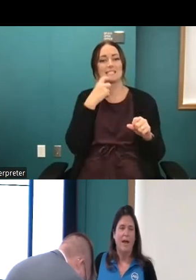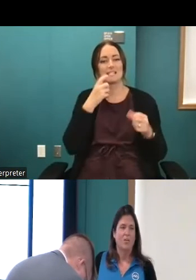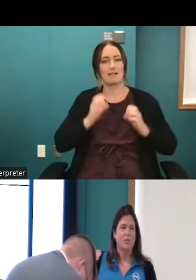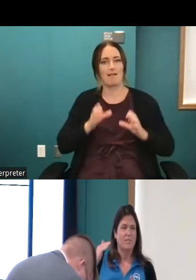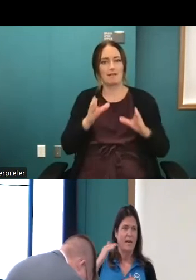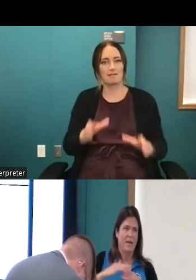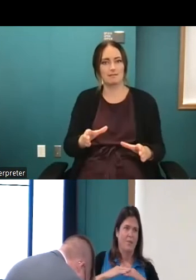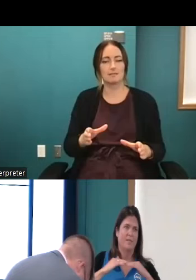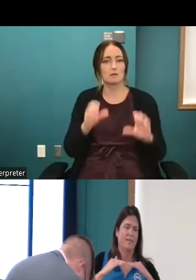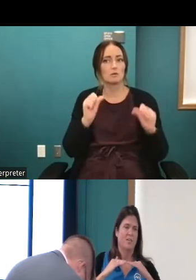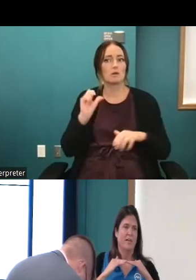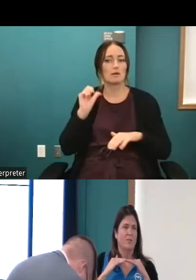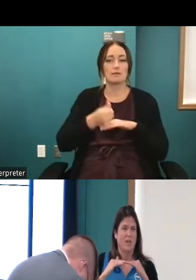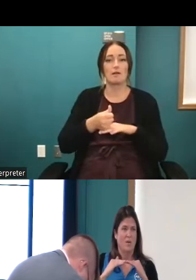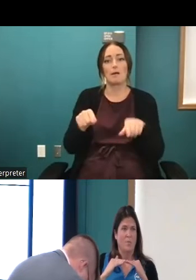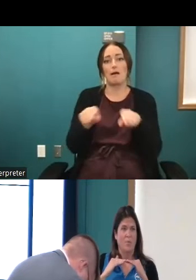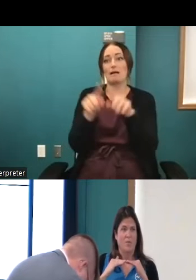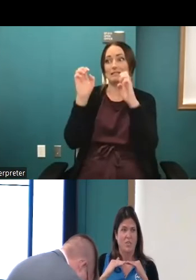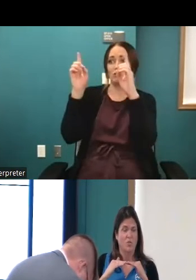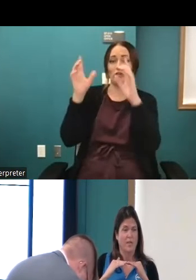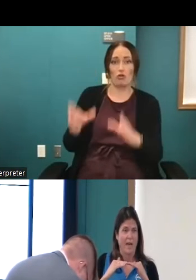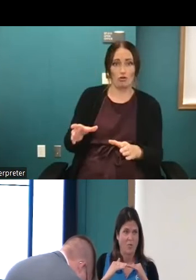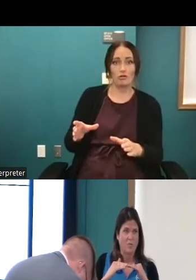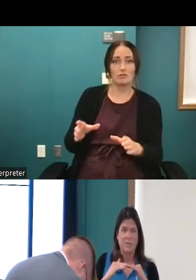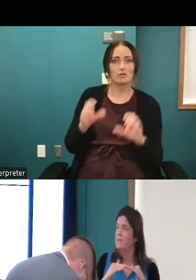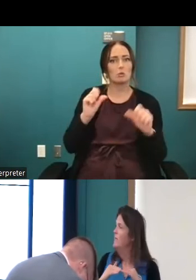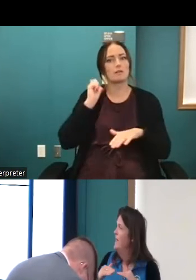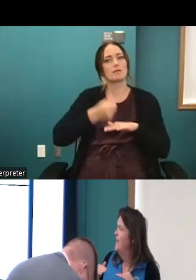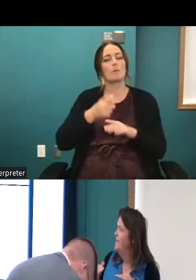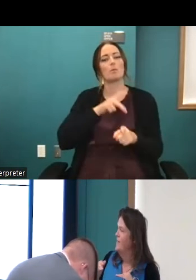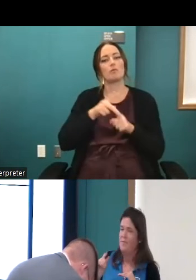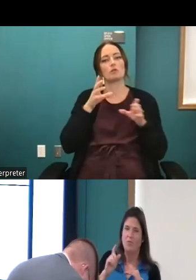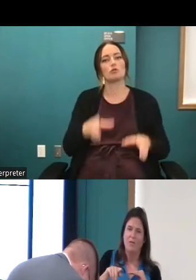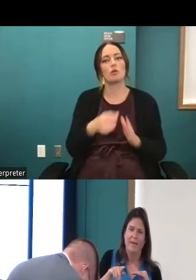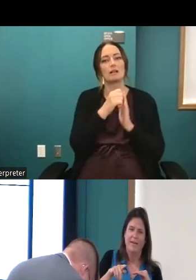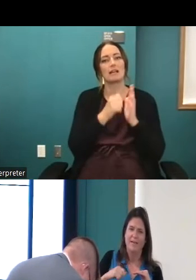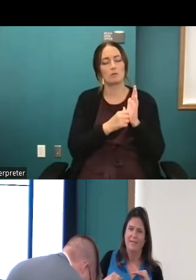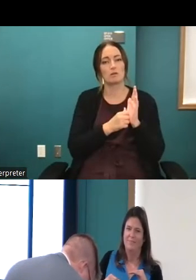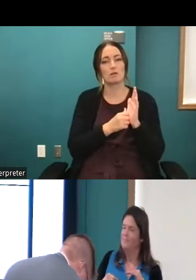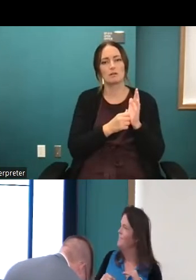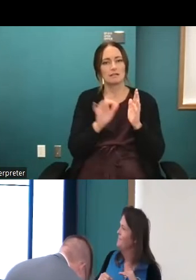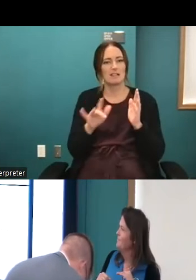you can actually set up, as an educator, set up a professional account. And then if you'll click,